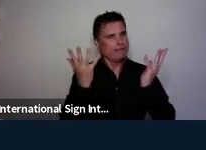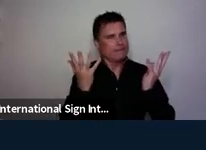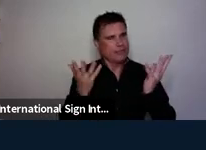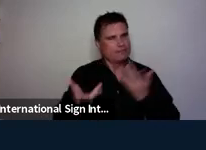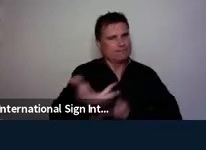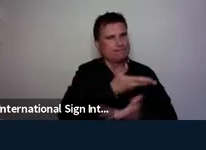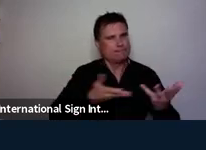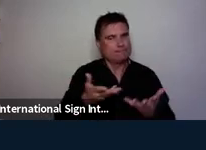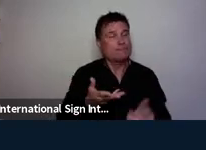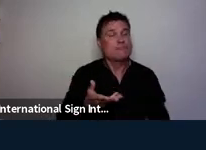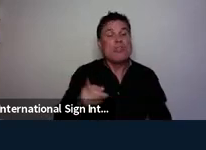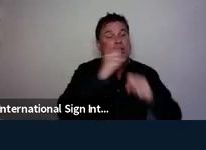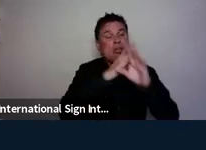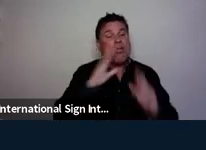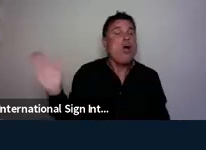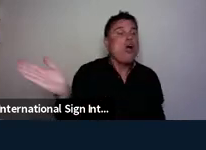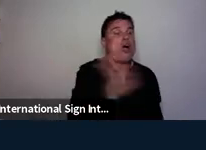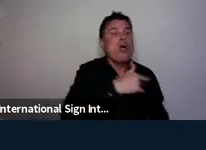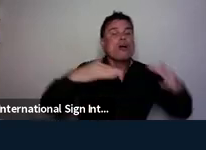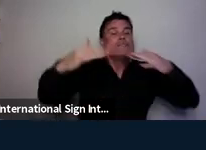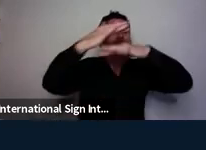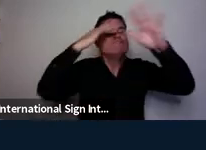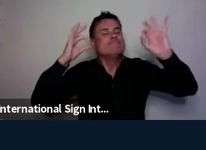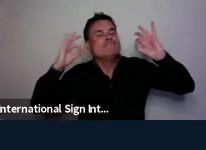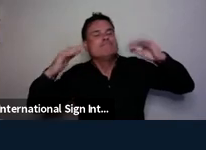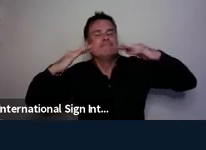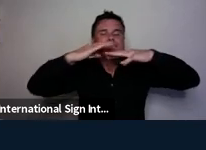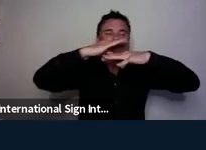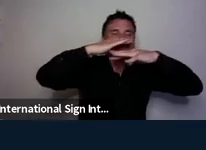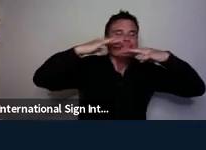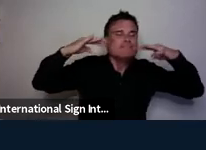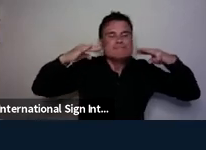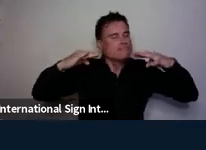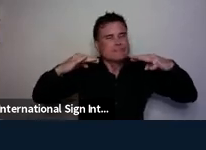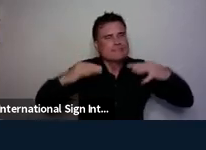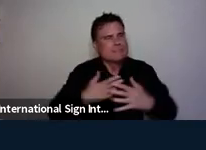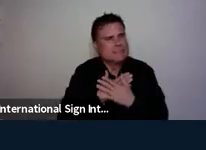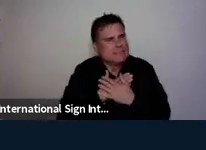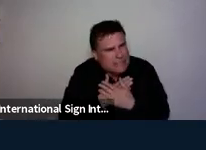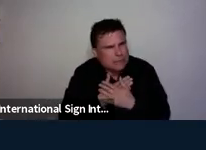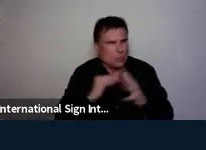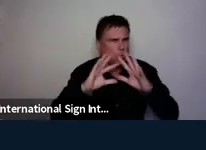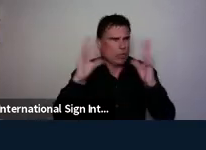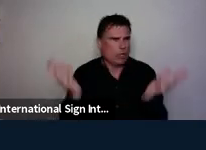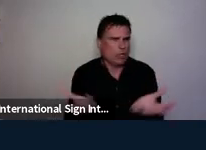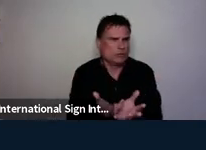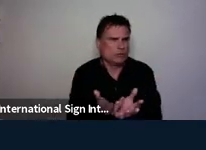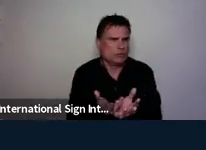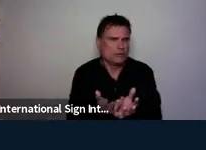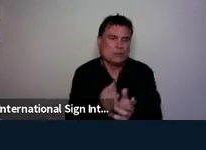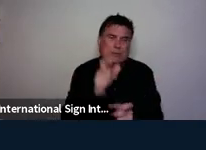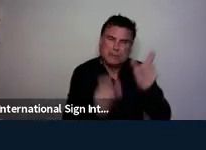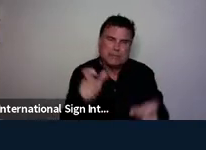Lastly, I believe a better world would be when everyone tries their best to do philanthropic actions because